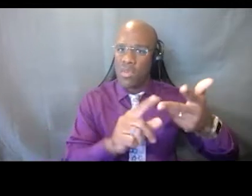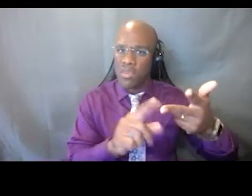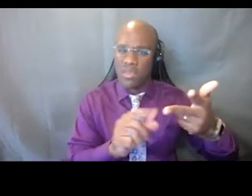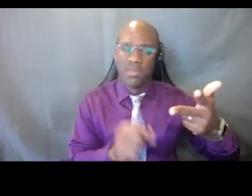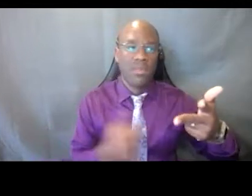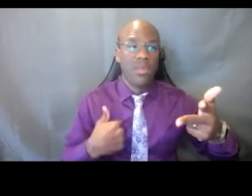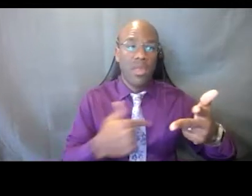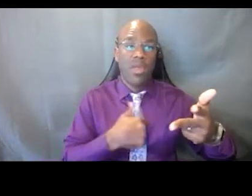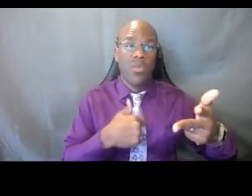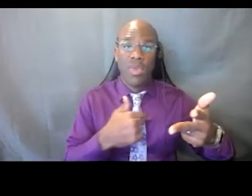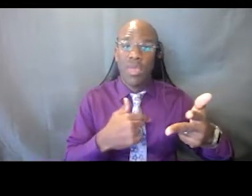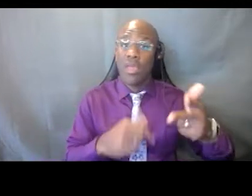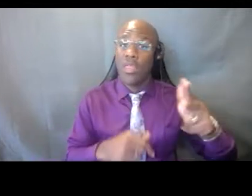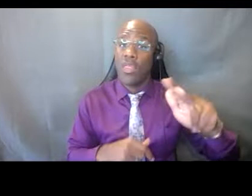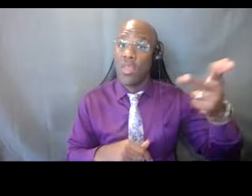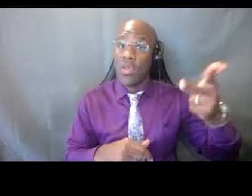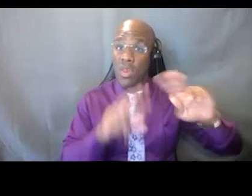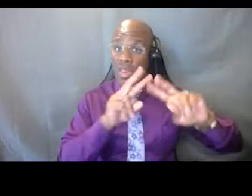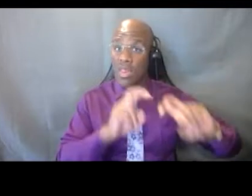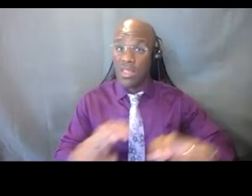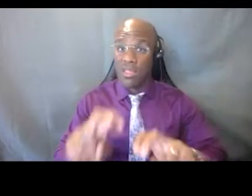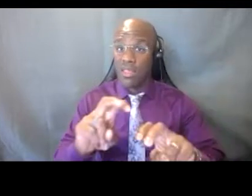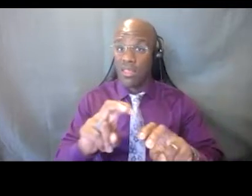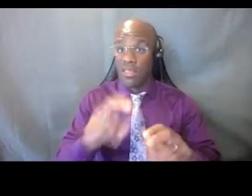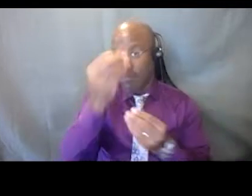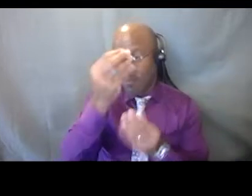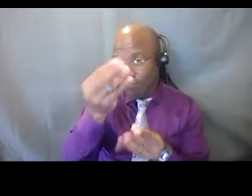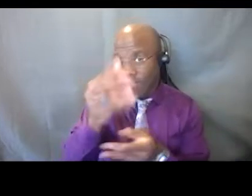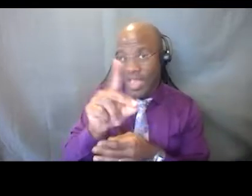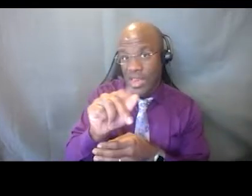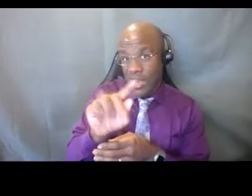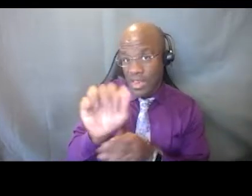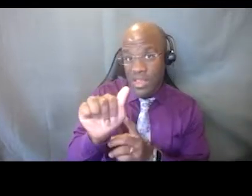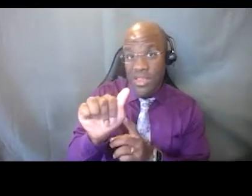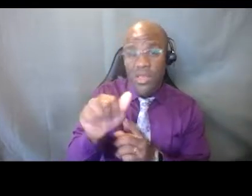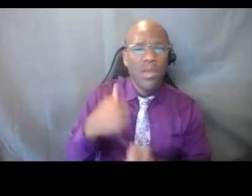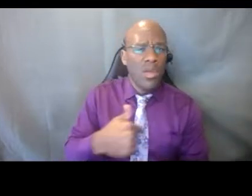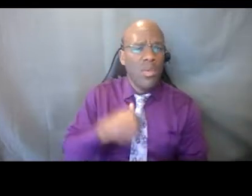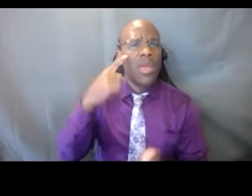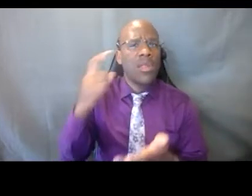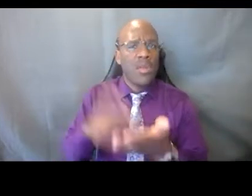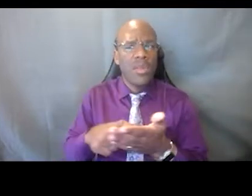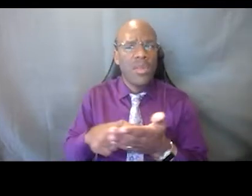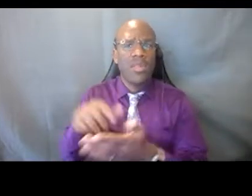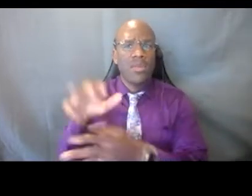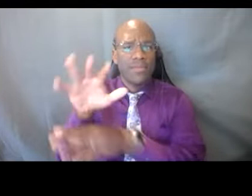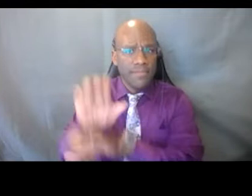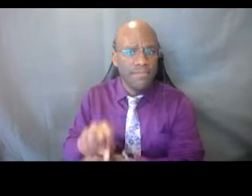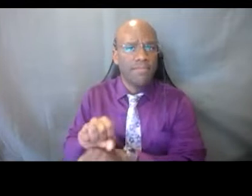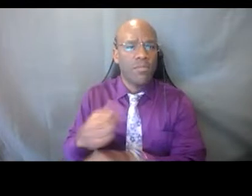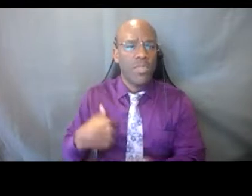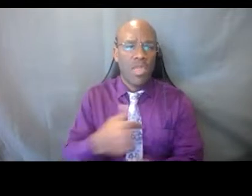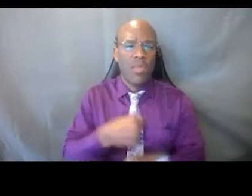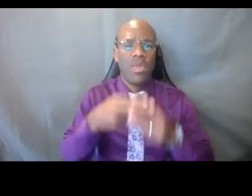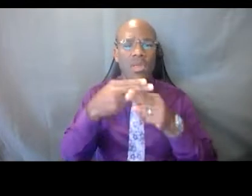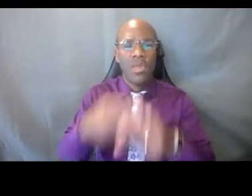we noticed that there tended to be this trend that we coined generational resistance. And so